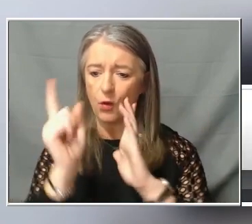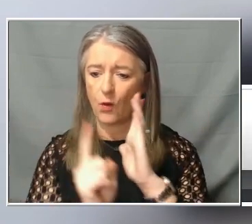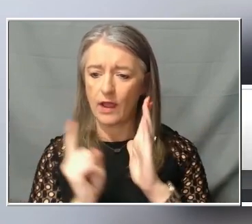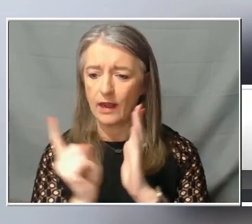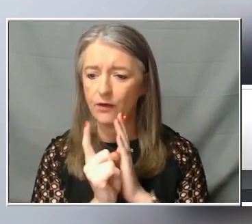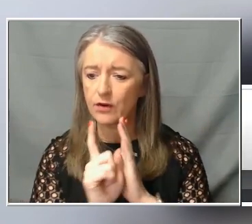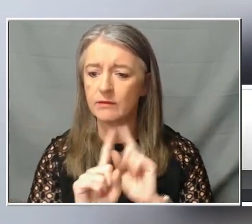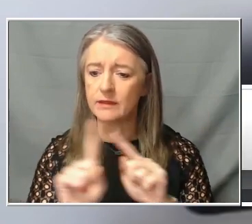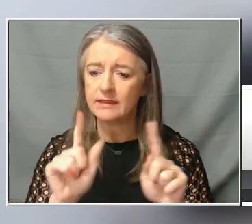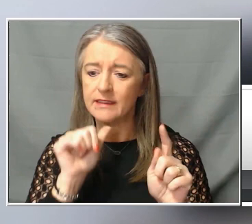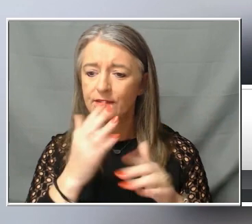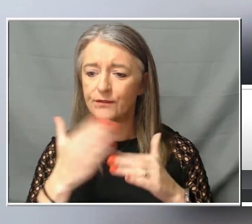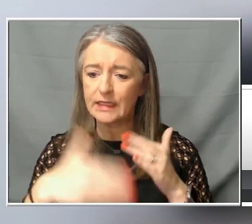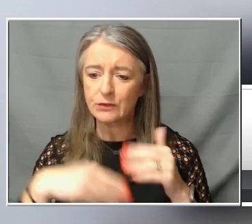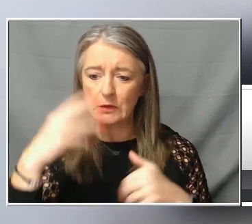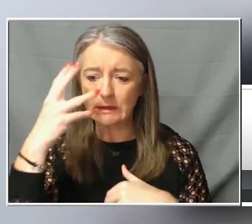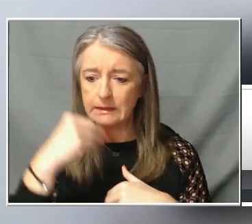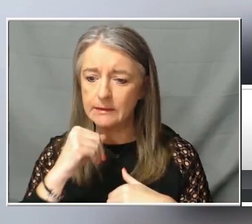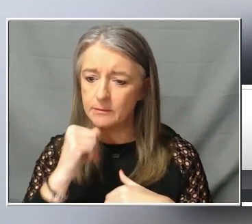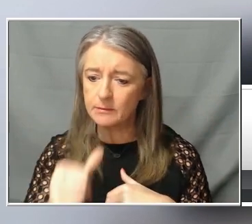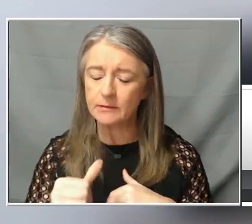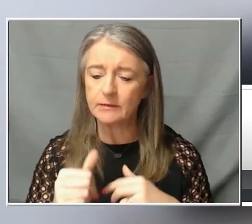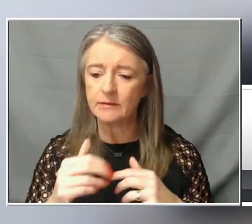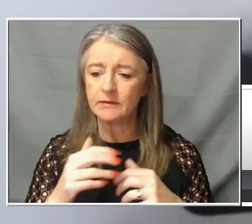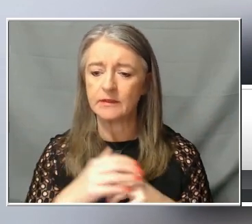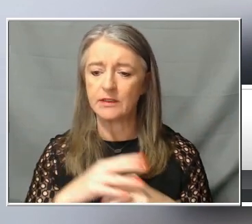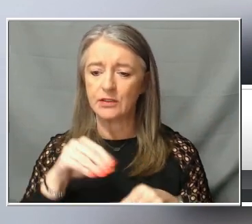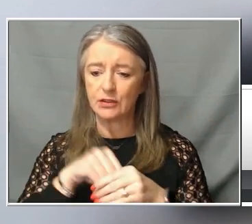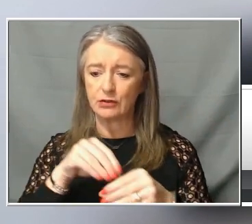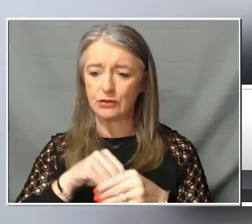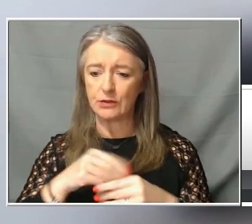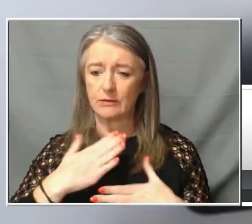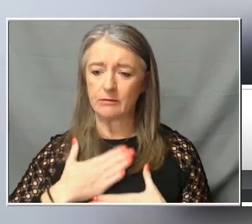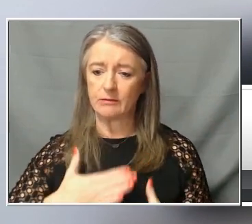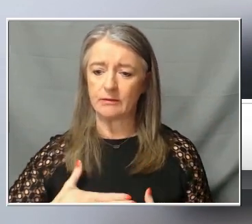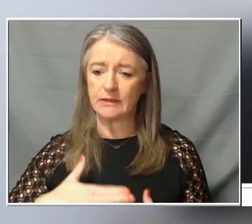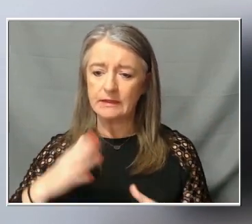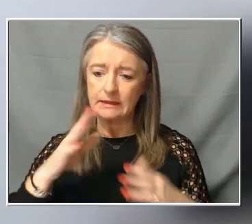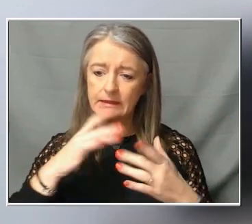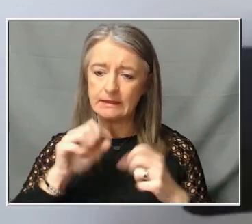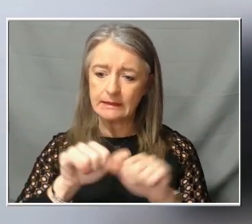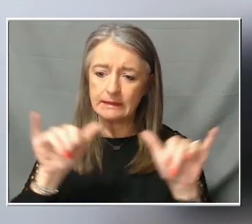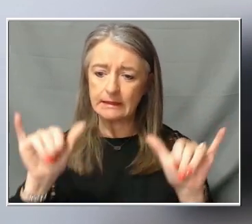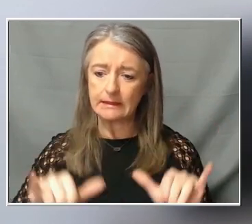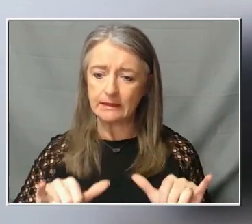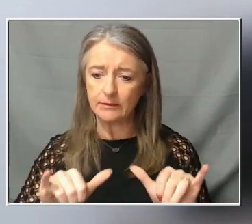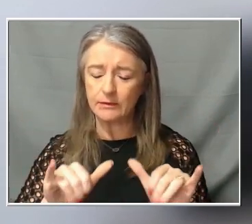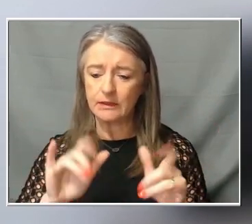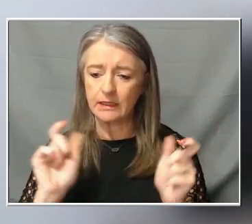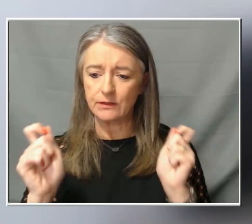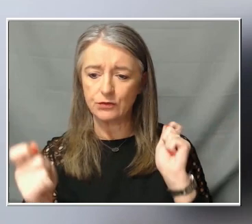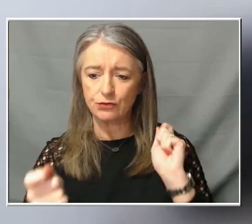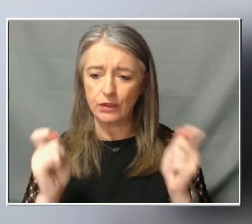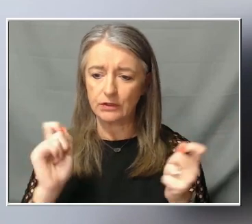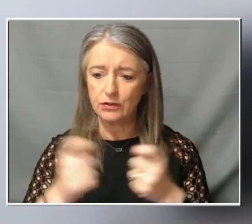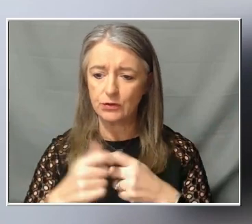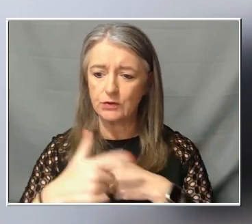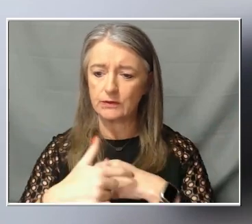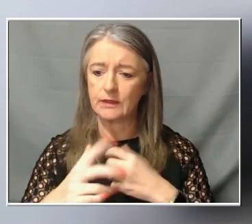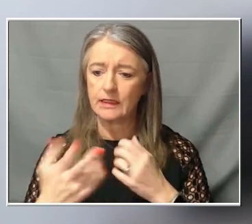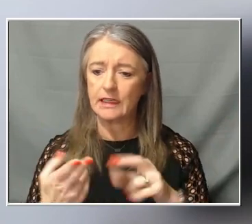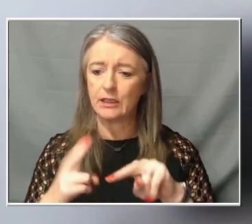you haven't finished your sleep. Your internal biological systems are not aligned to that timing. So there is increased risk